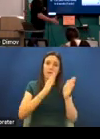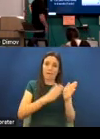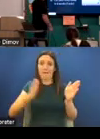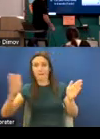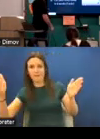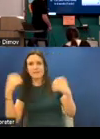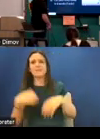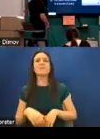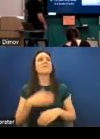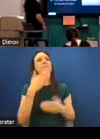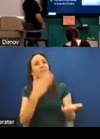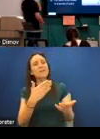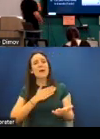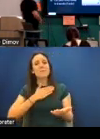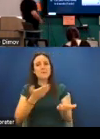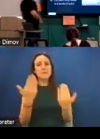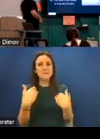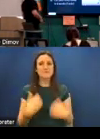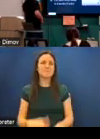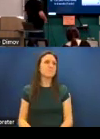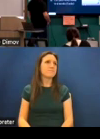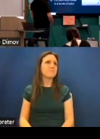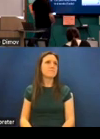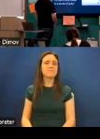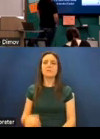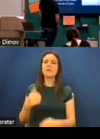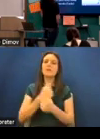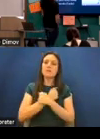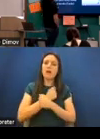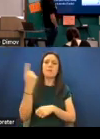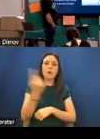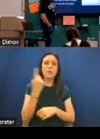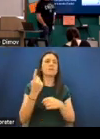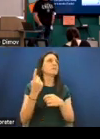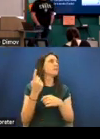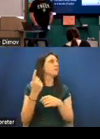Thank you. Welcome. Glad to have you. Okay. Love always, learn much, serve many.